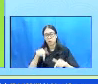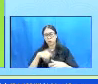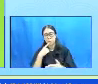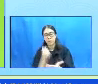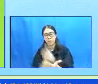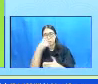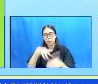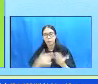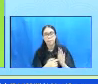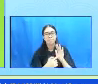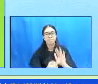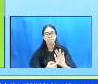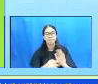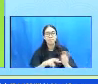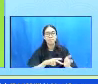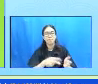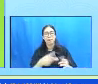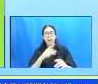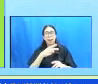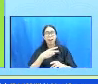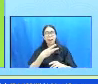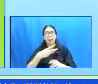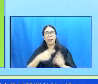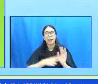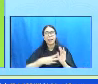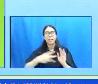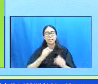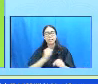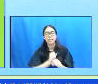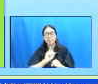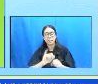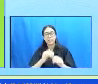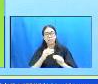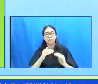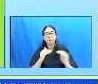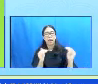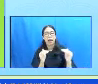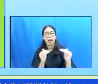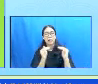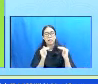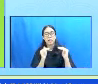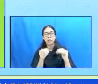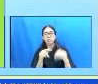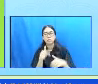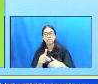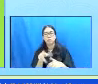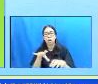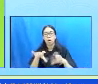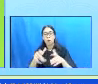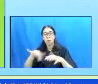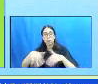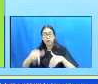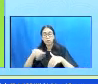are at risk, to have a voice, and they influence the policy processes, so that